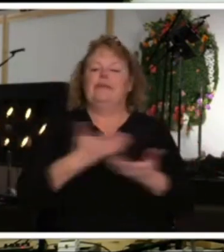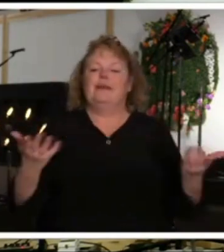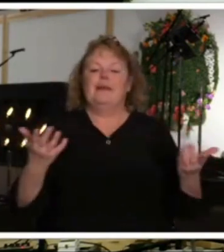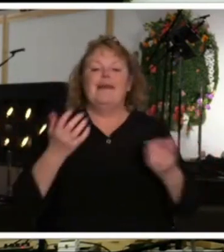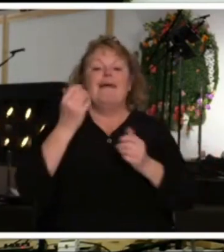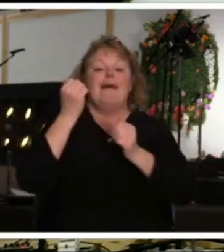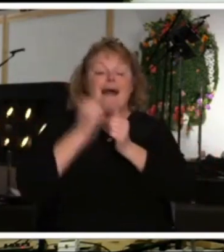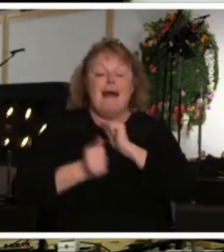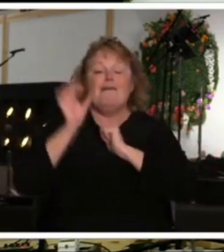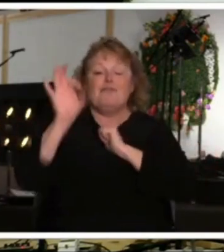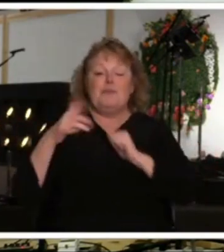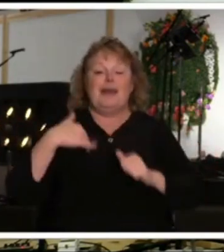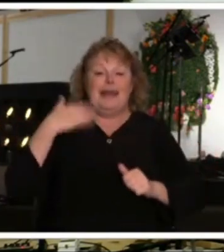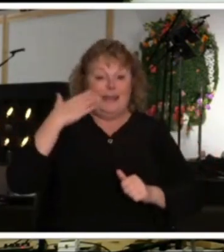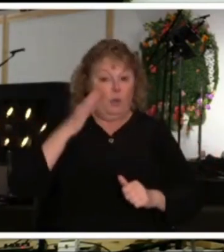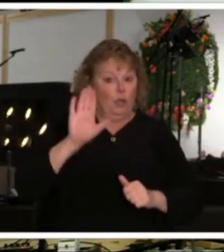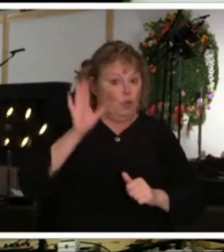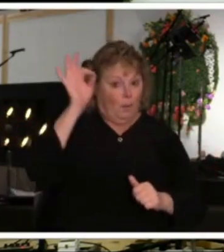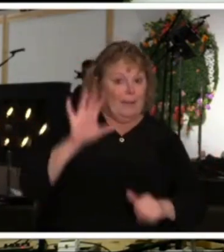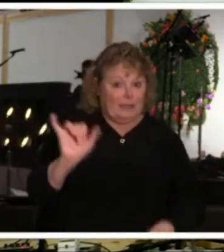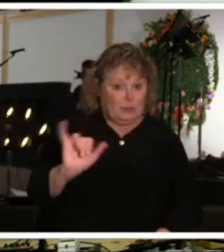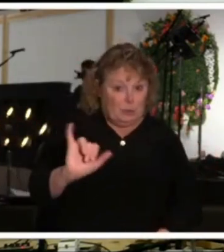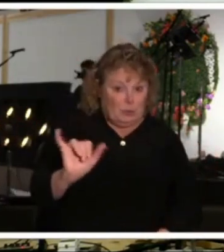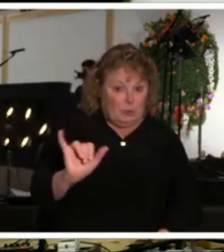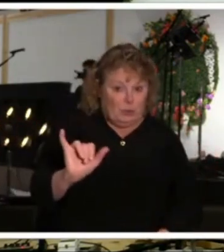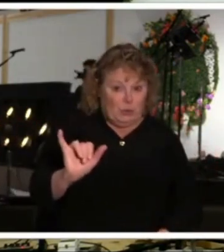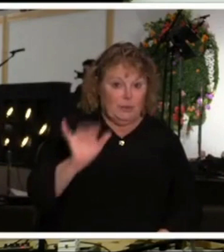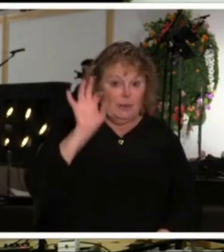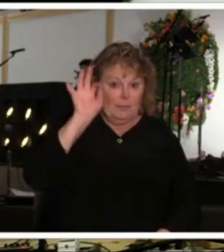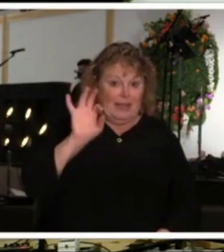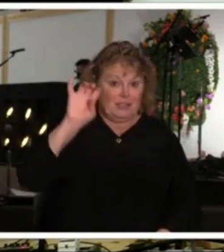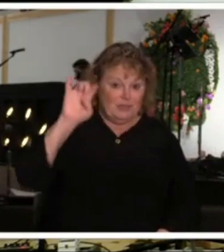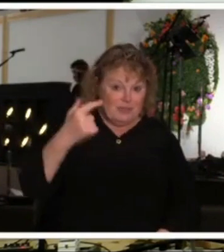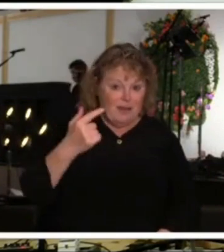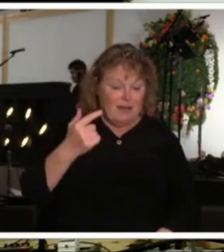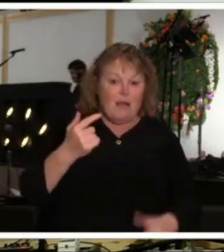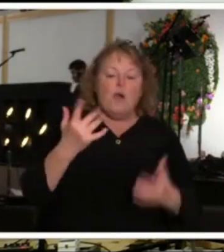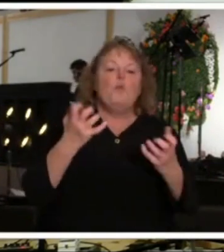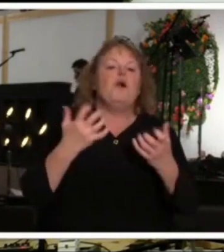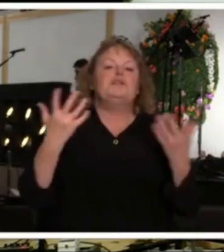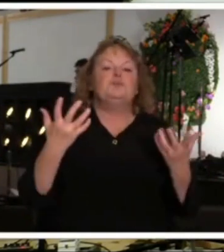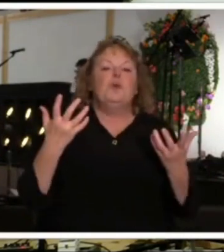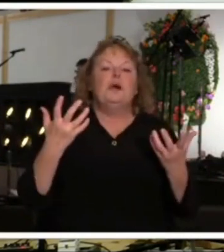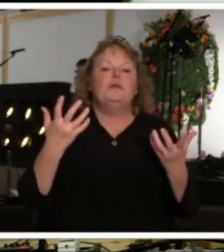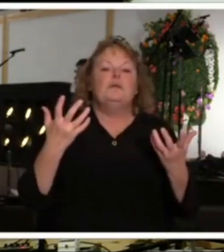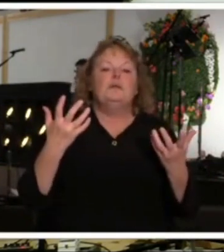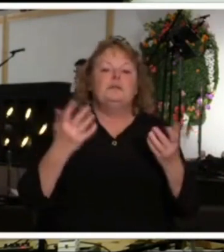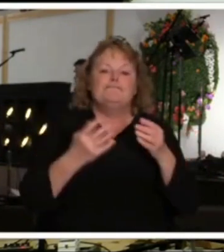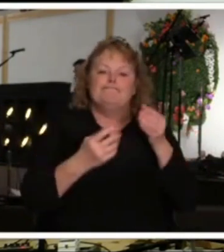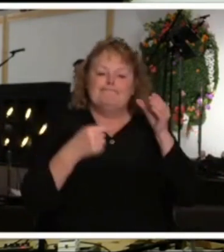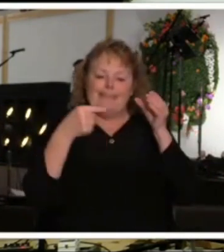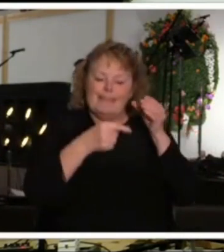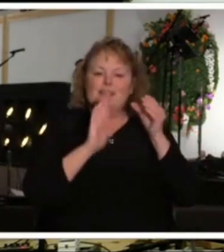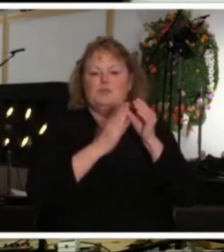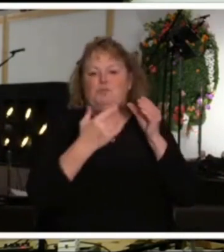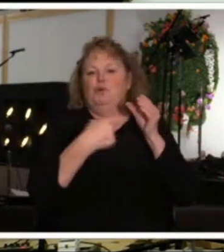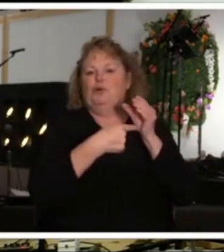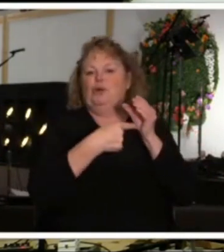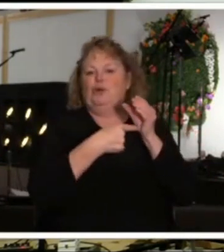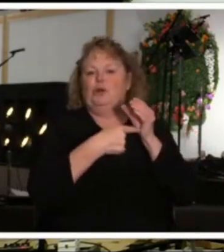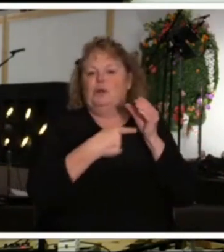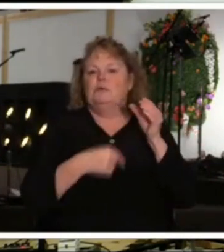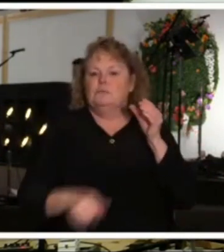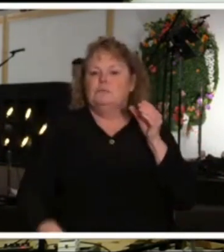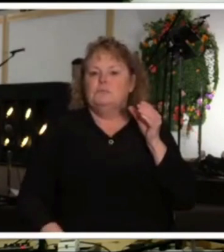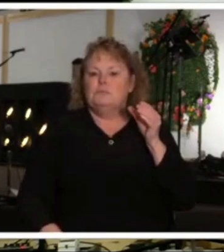and your pastor in particular, all he wants is this right here, that you